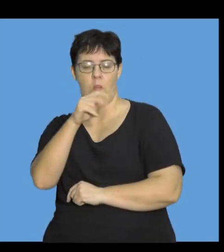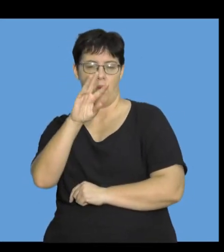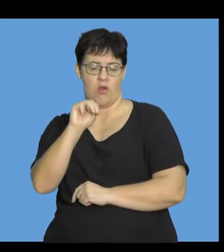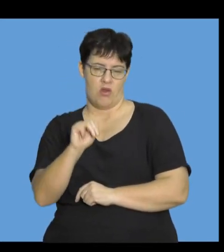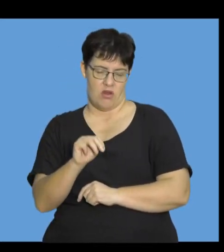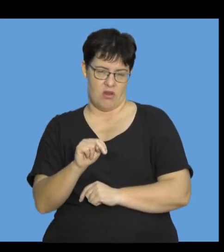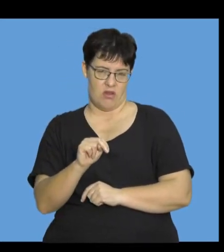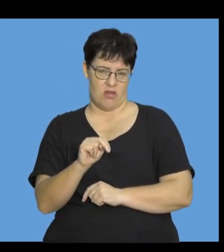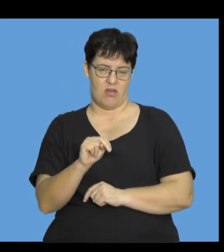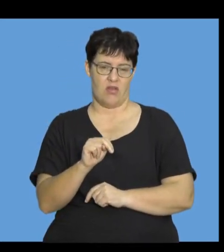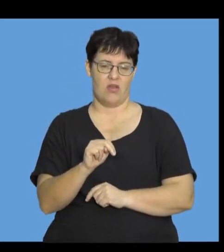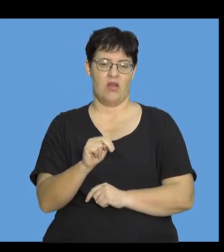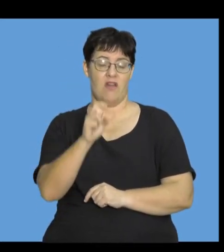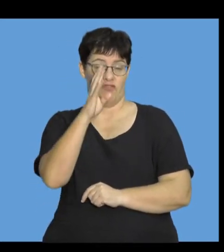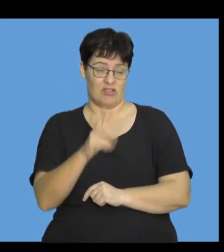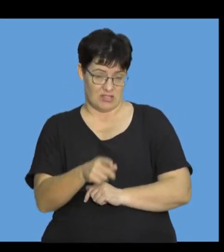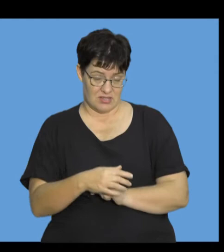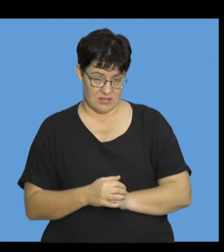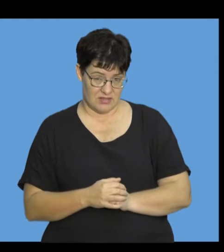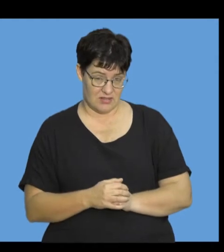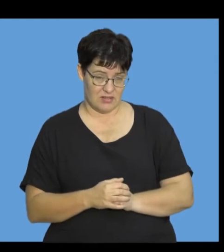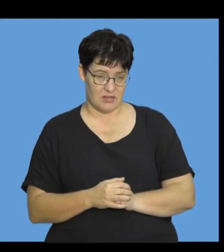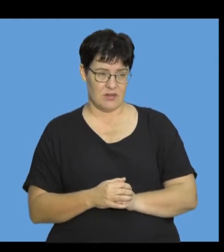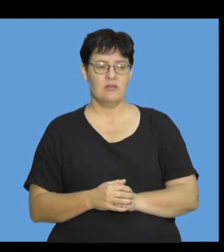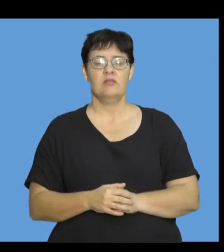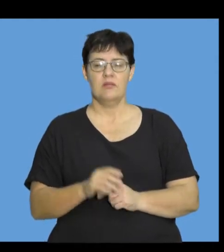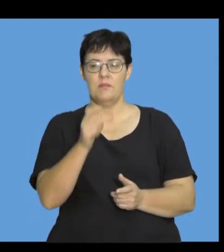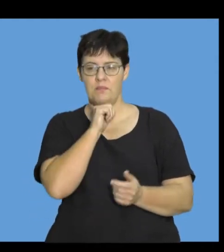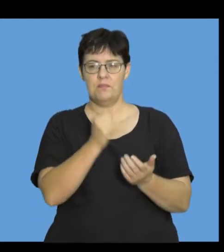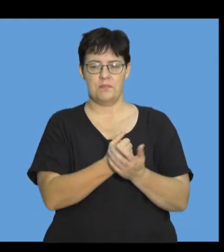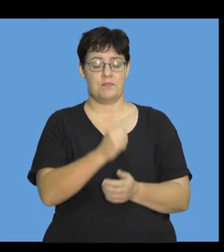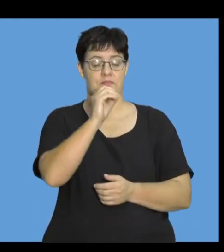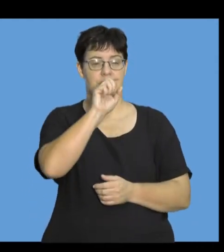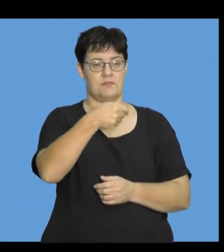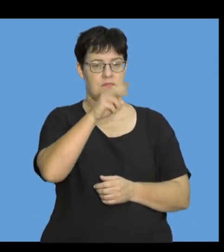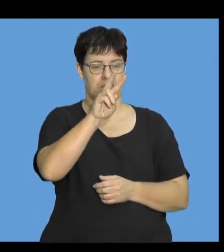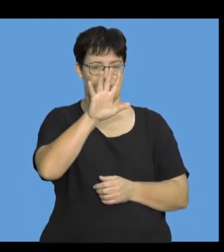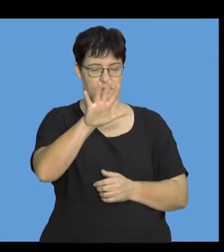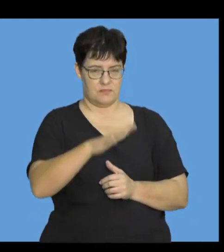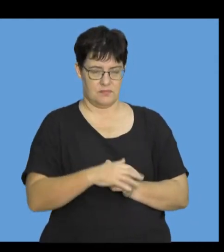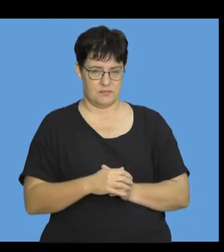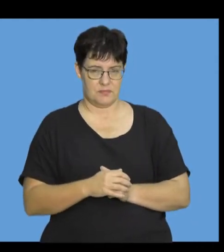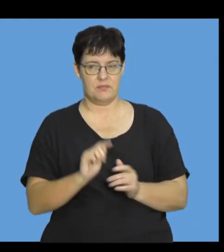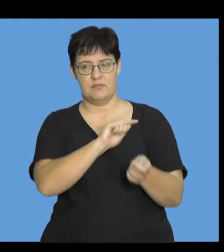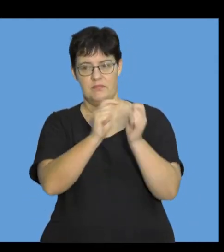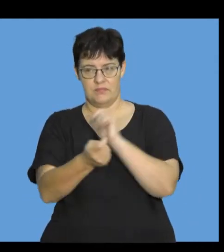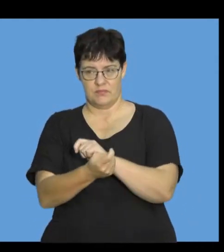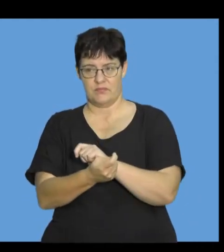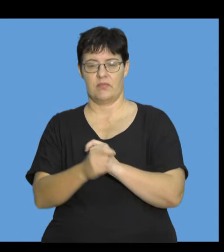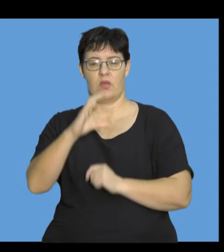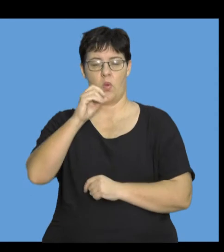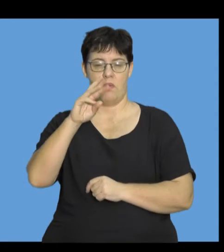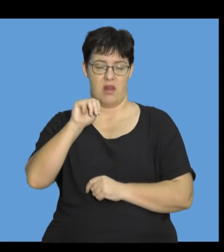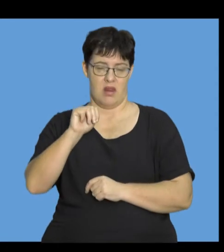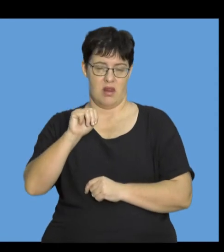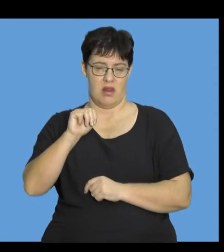to common fractions? That's what we're going to do here, right? So I need to convert 0.25